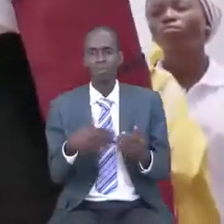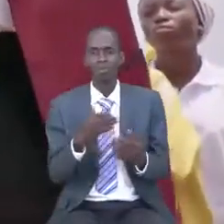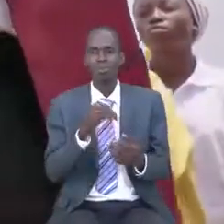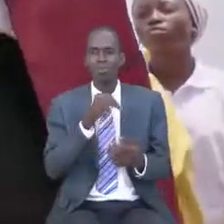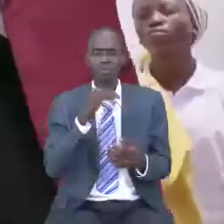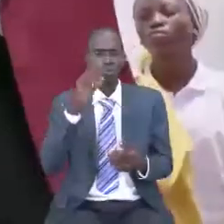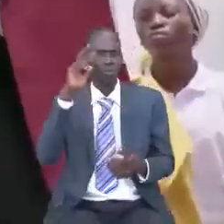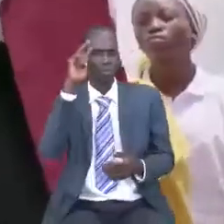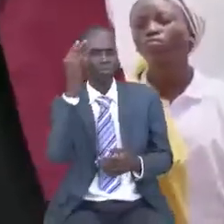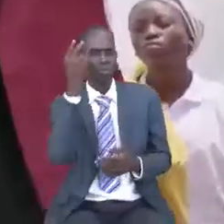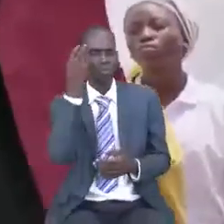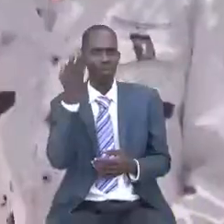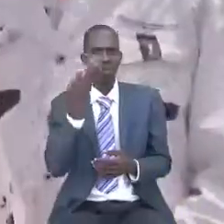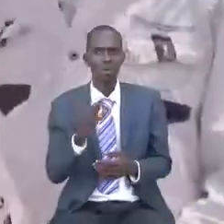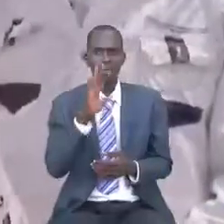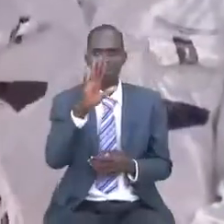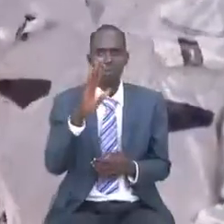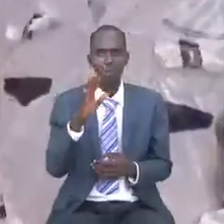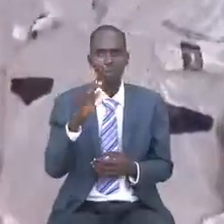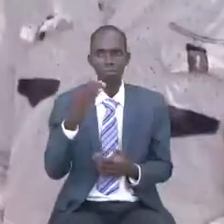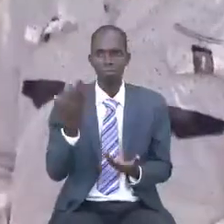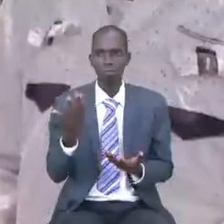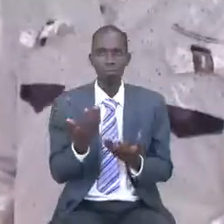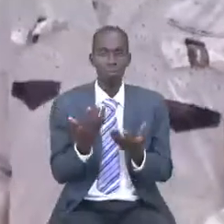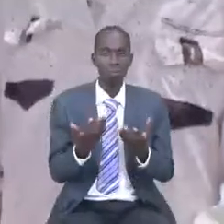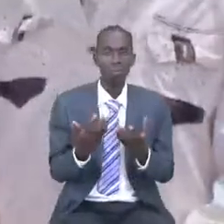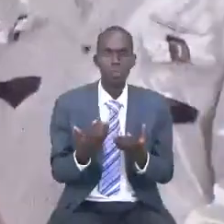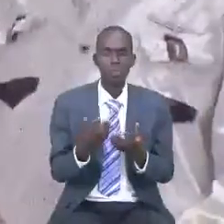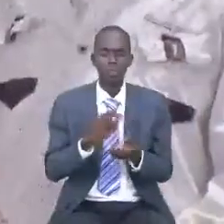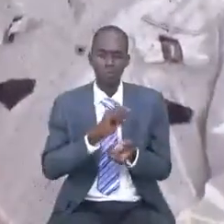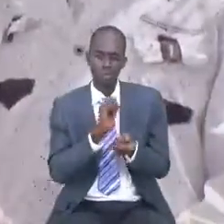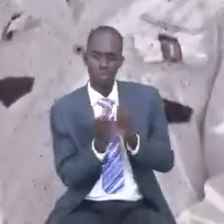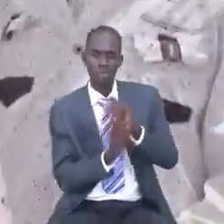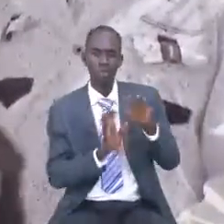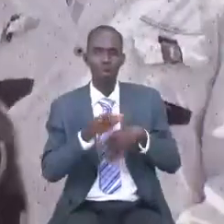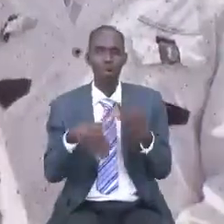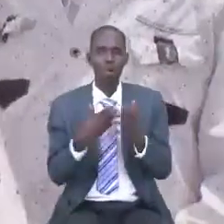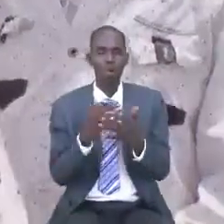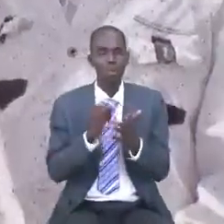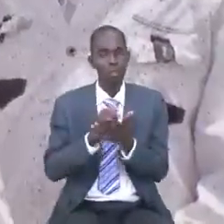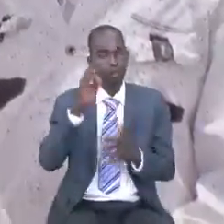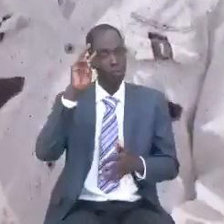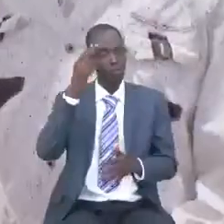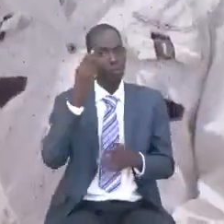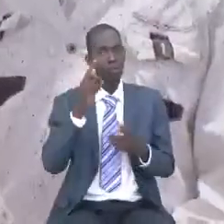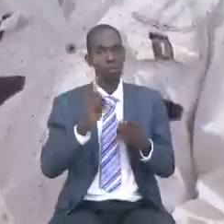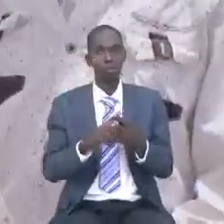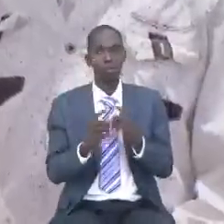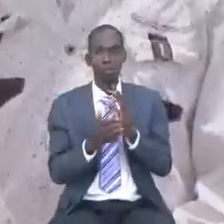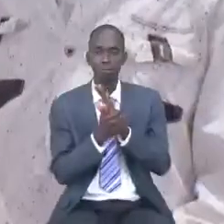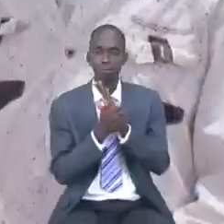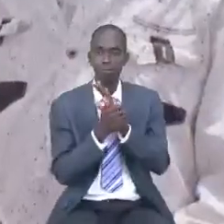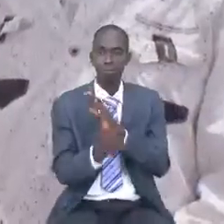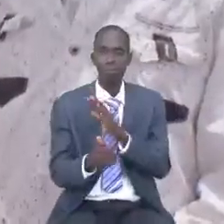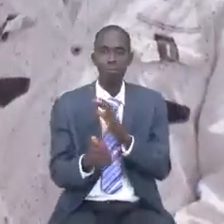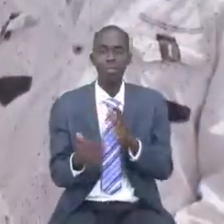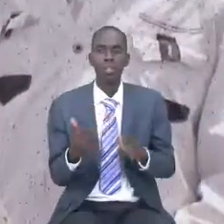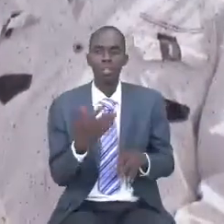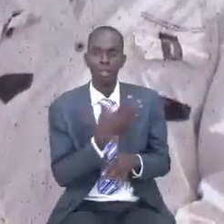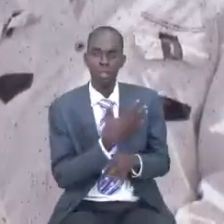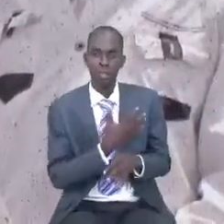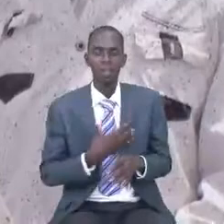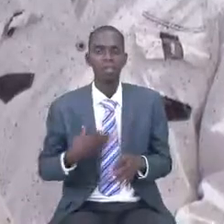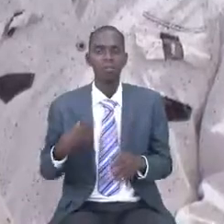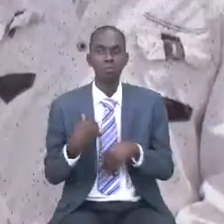misrepresentation, turn it to mastery. And make the main thing the main thing. In